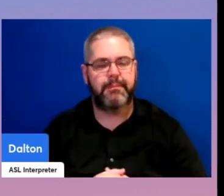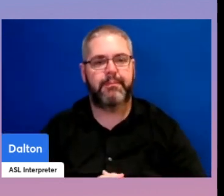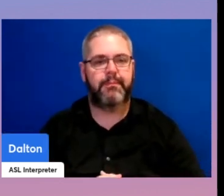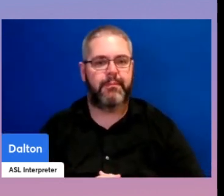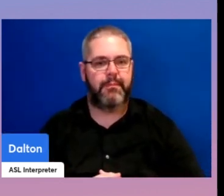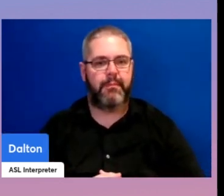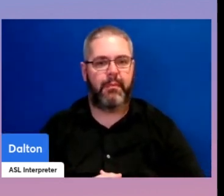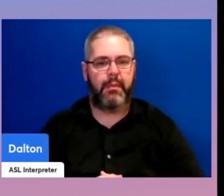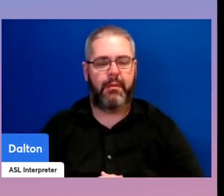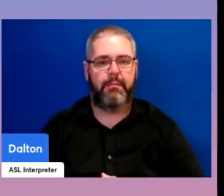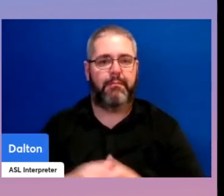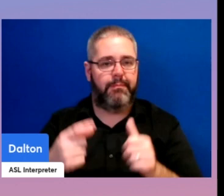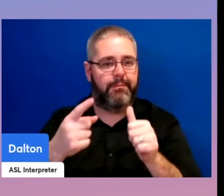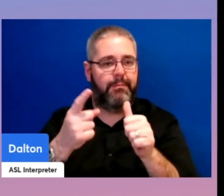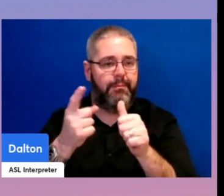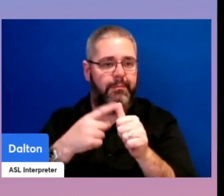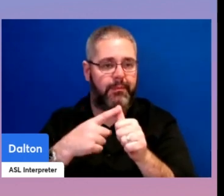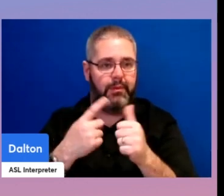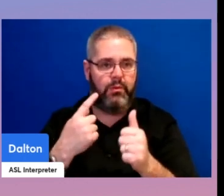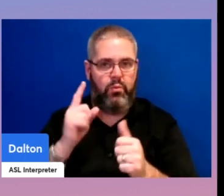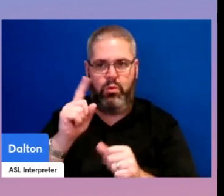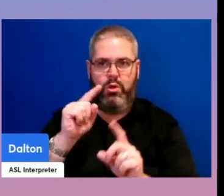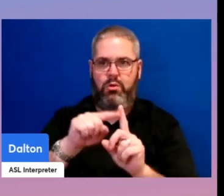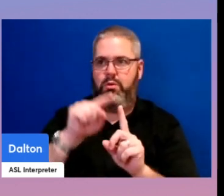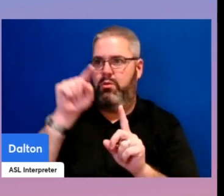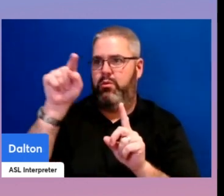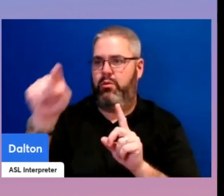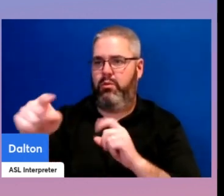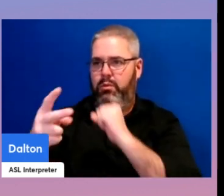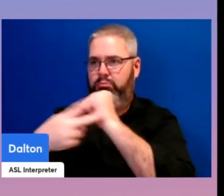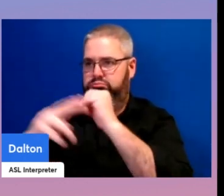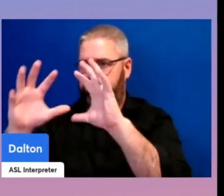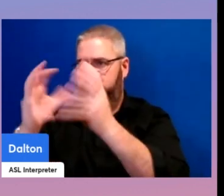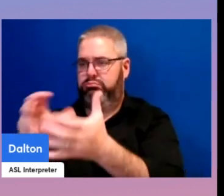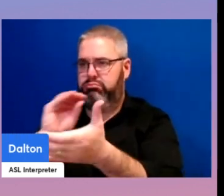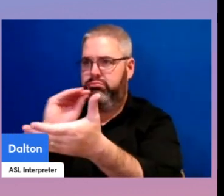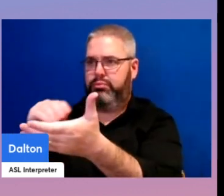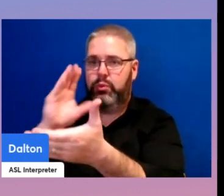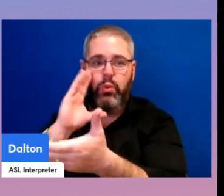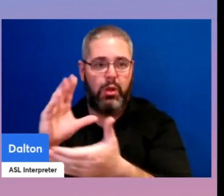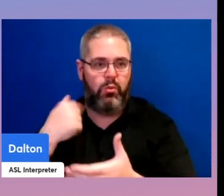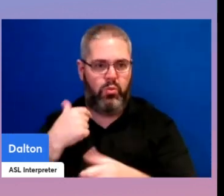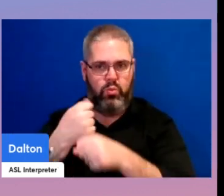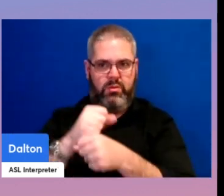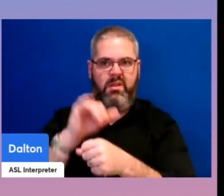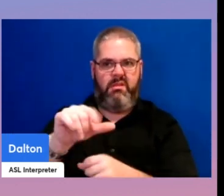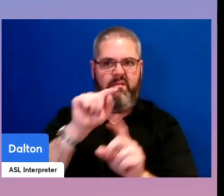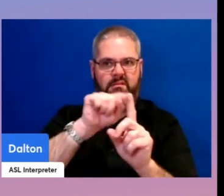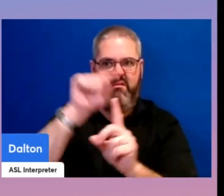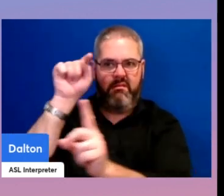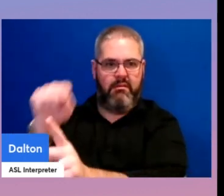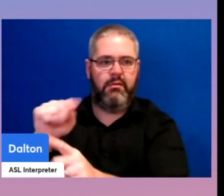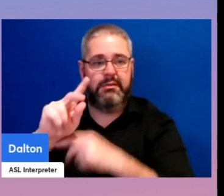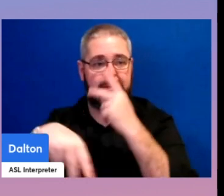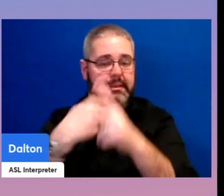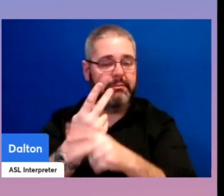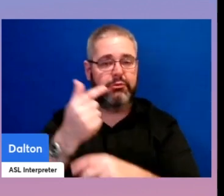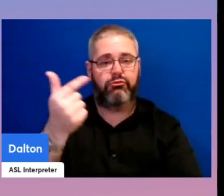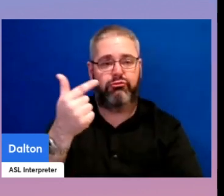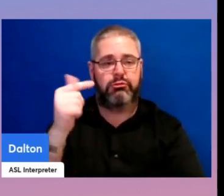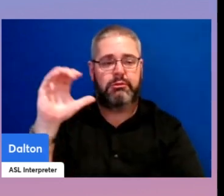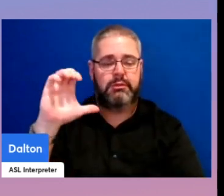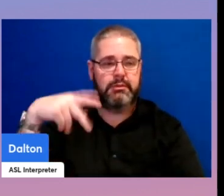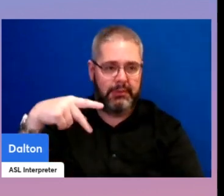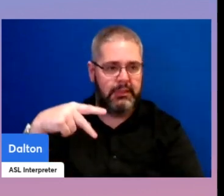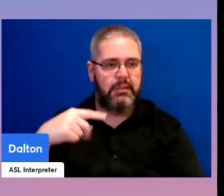we have to create is a destination. So here you will see we are creating a destination. The type is GCP-SM